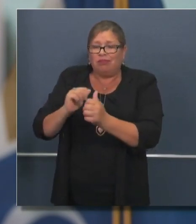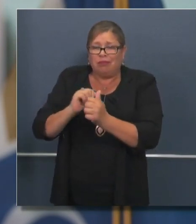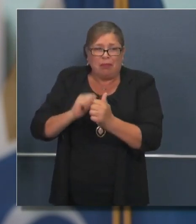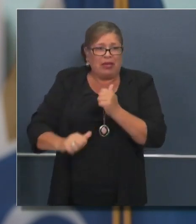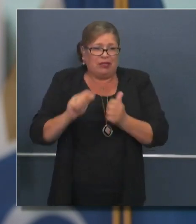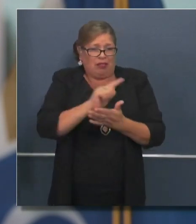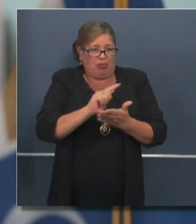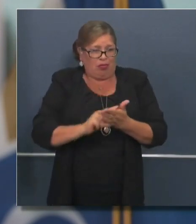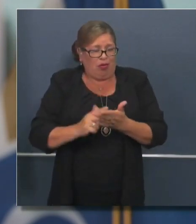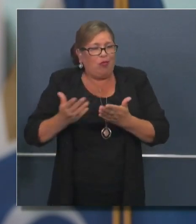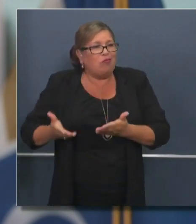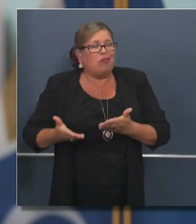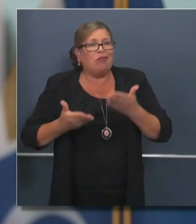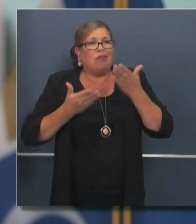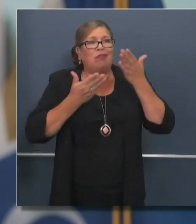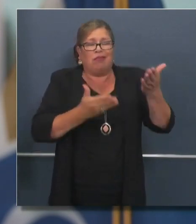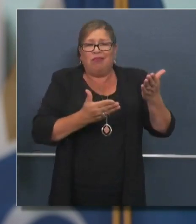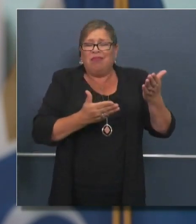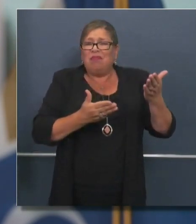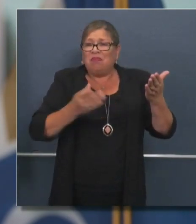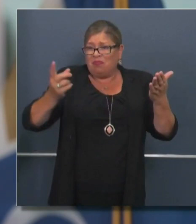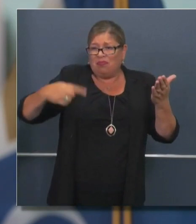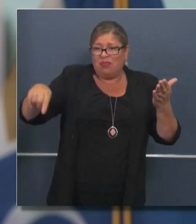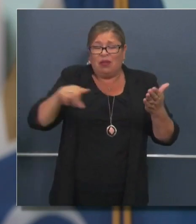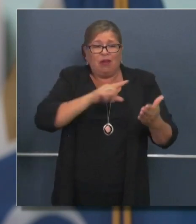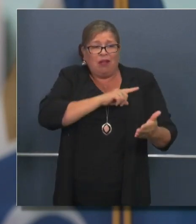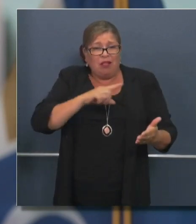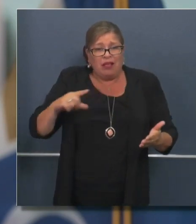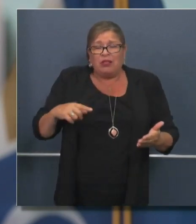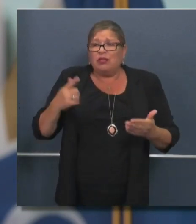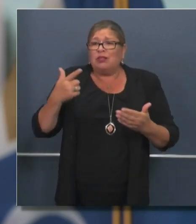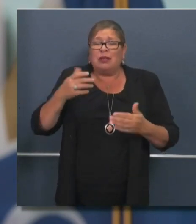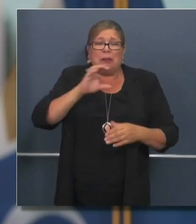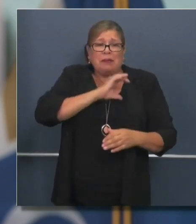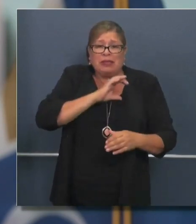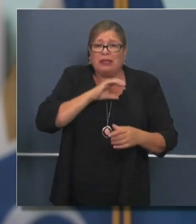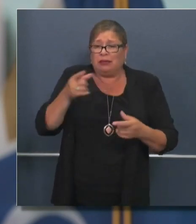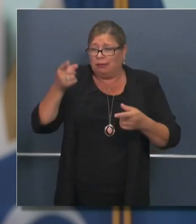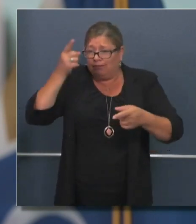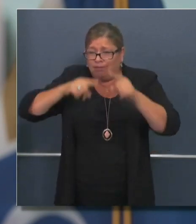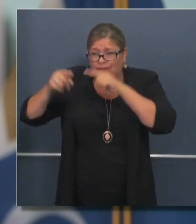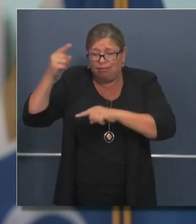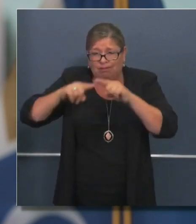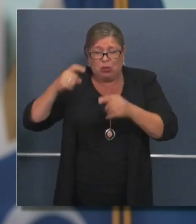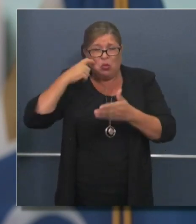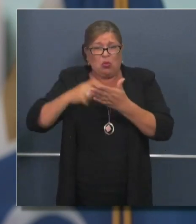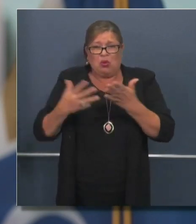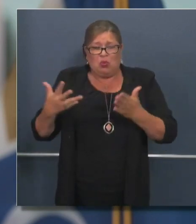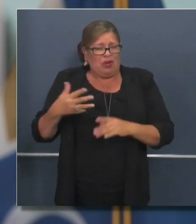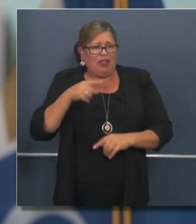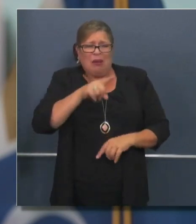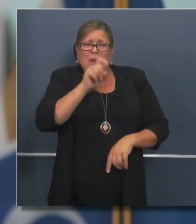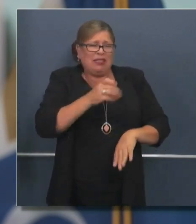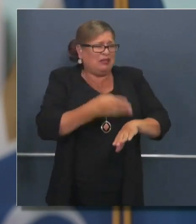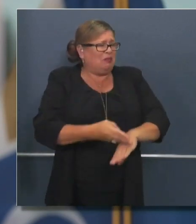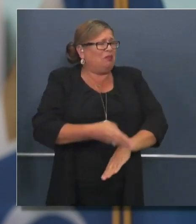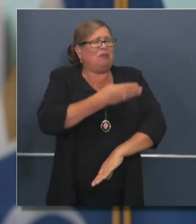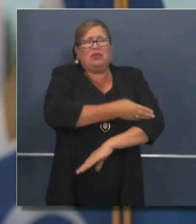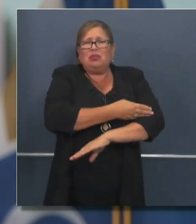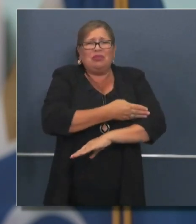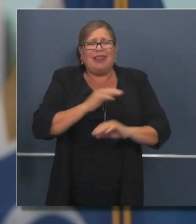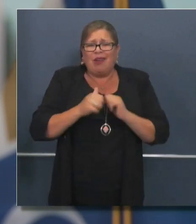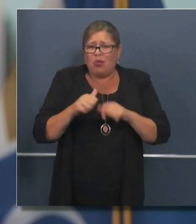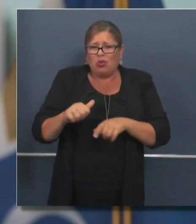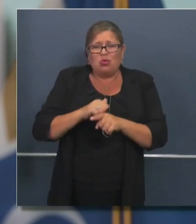ago to work together across their differences in a collaborative spirit to recognize that we could do more and do better on the issue of training our